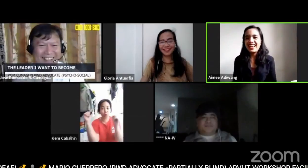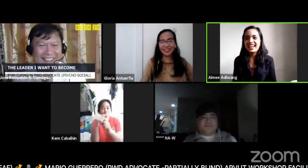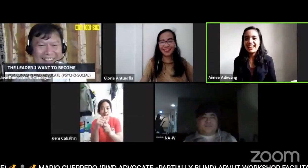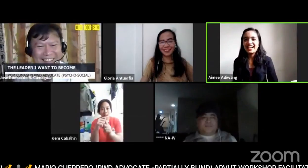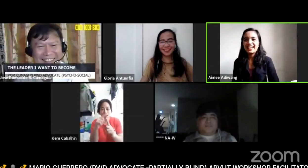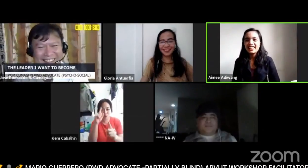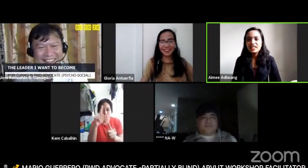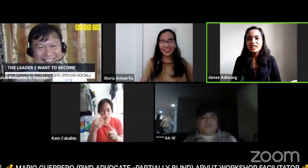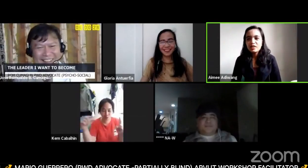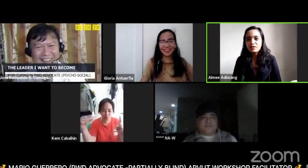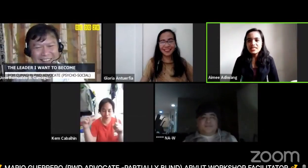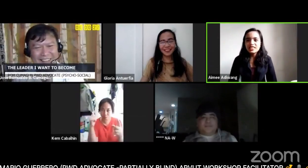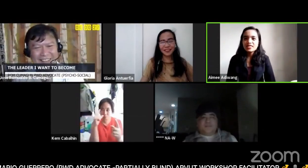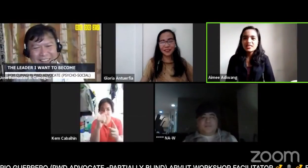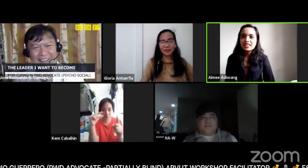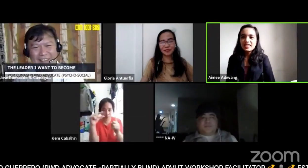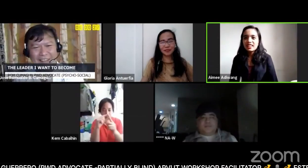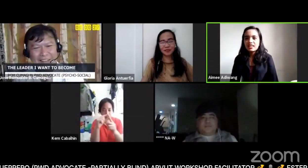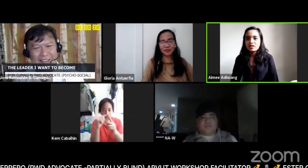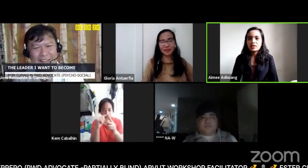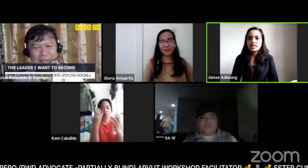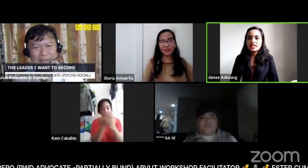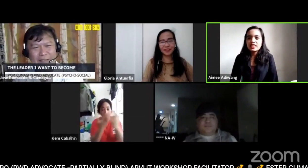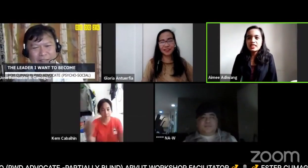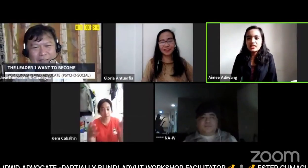Okay. First